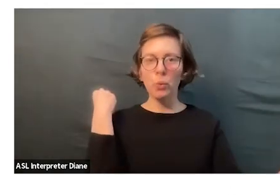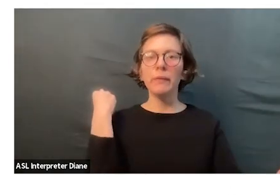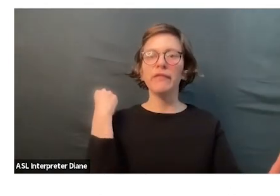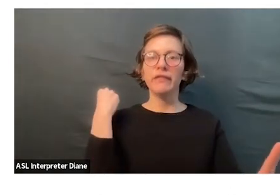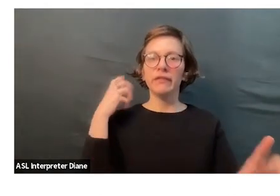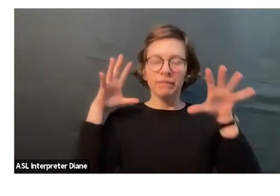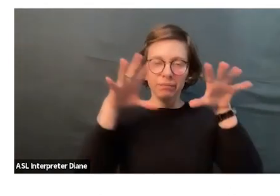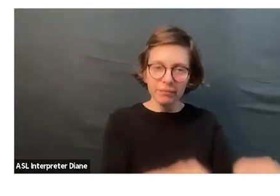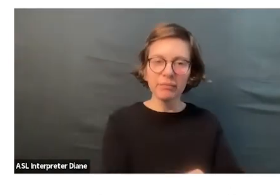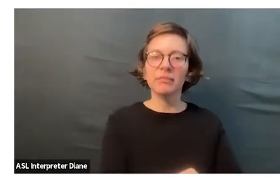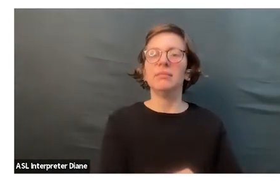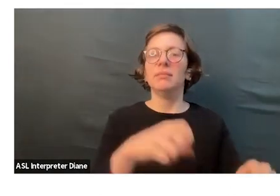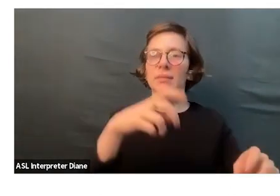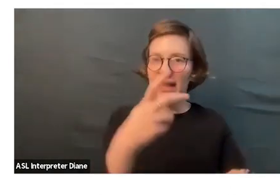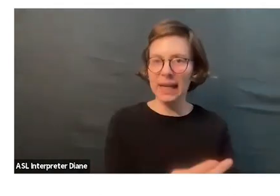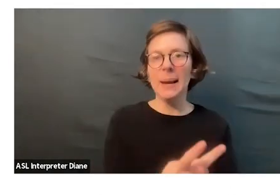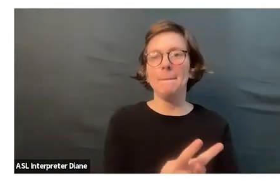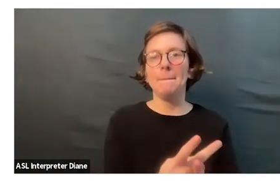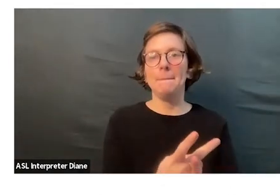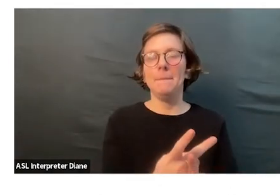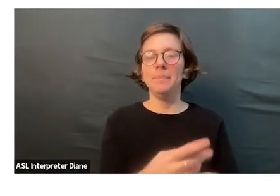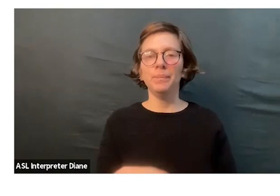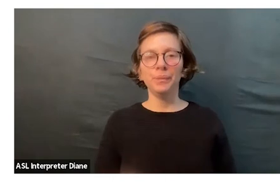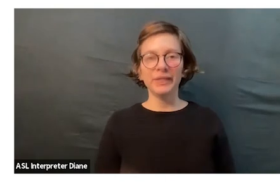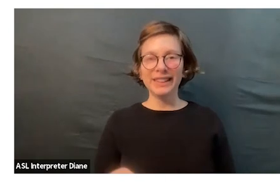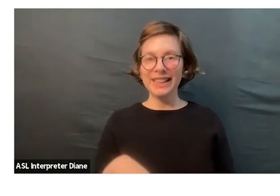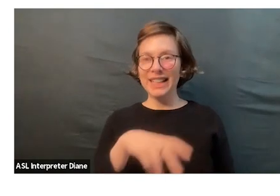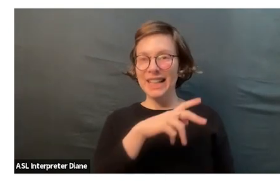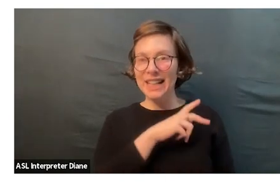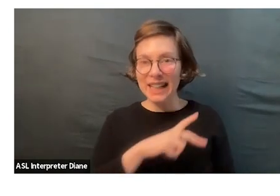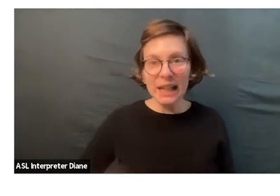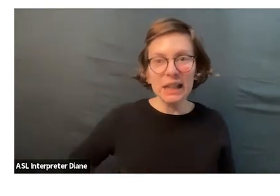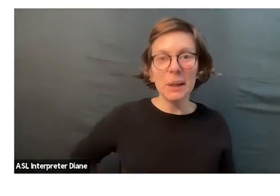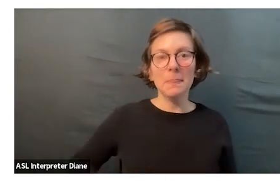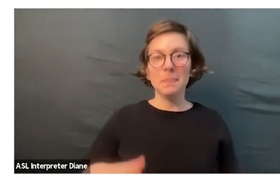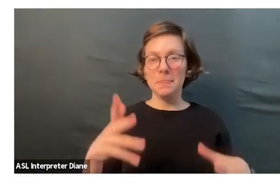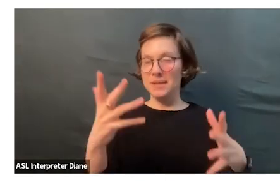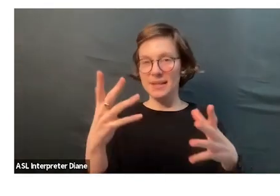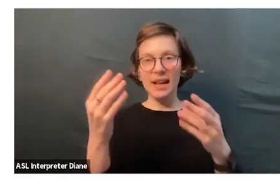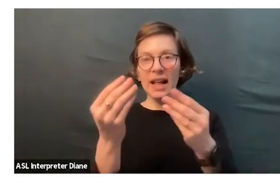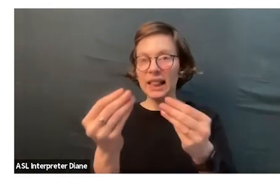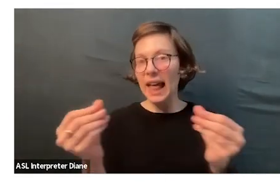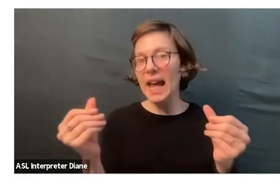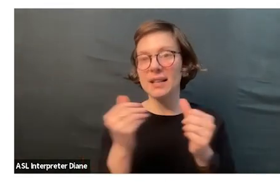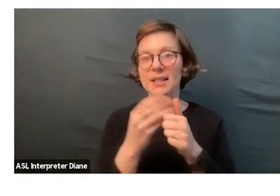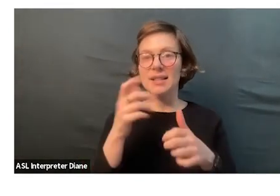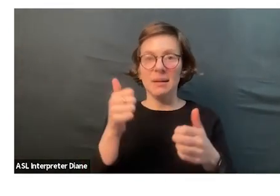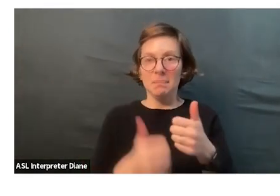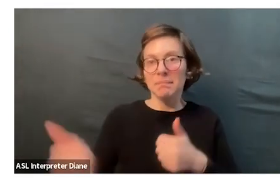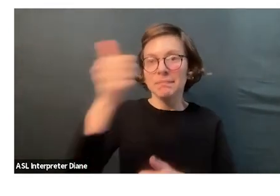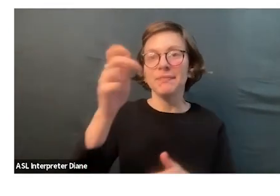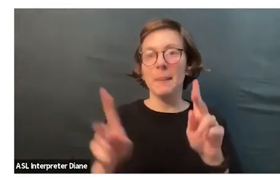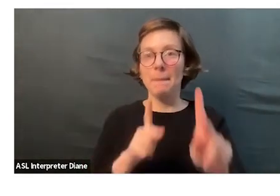a place was not, again, under a European rule, we'd hear Christian in the case of